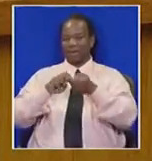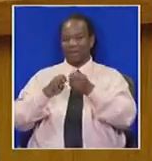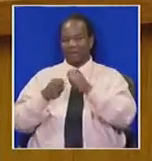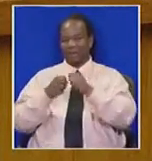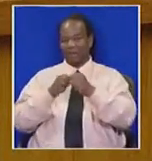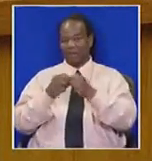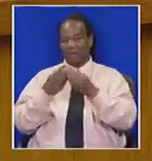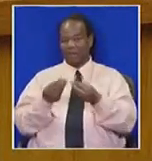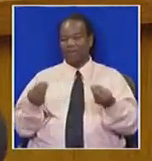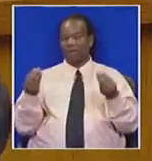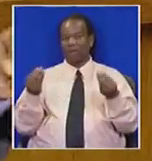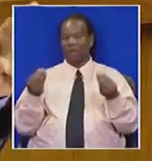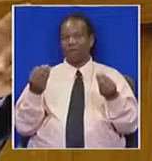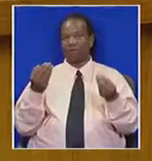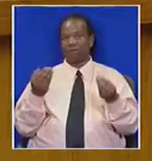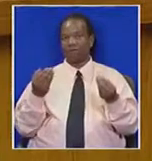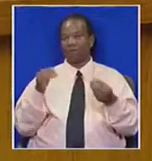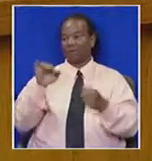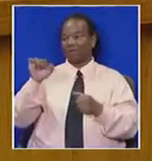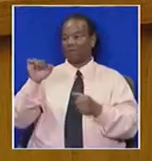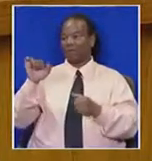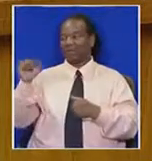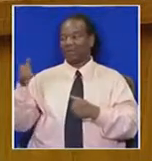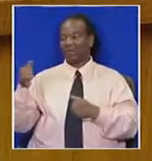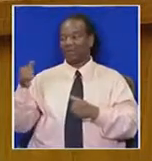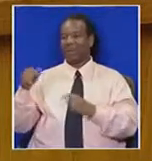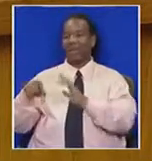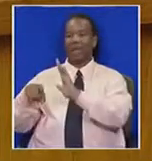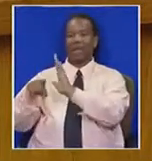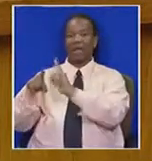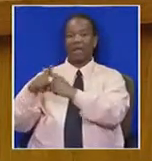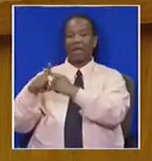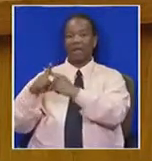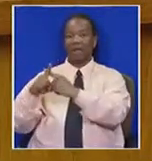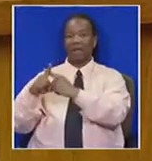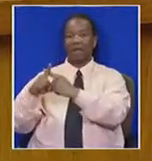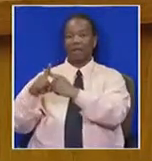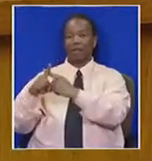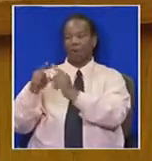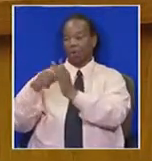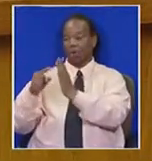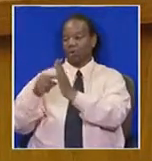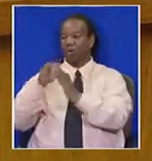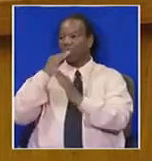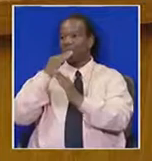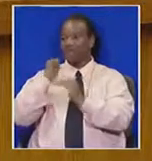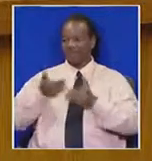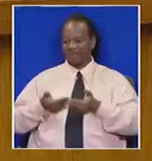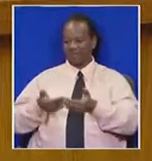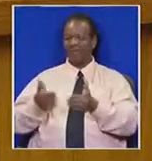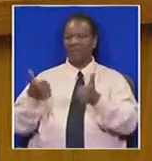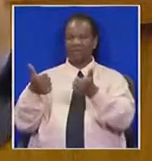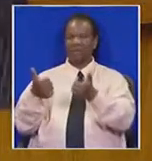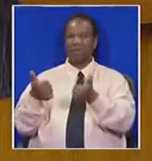meet. Their clean audit does not translate into service delivery. All of the municipalities that have